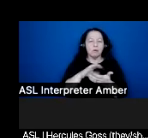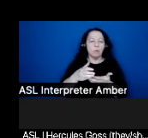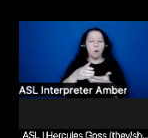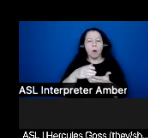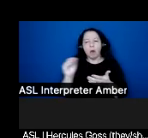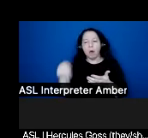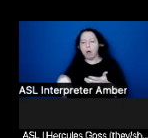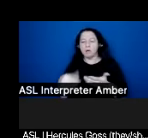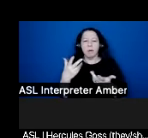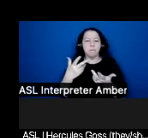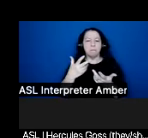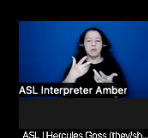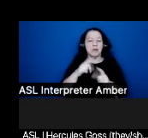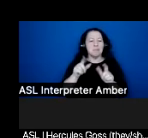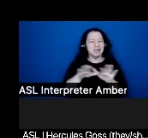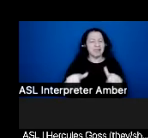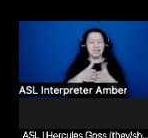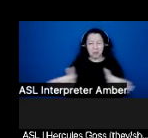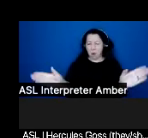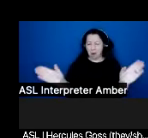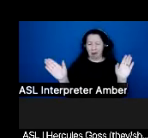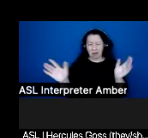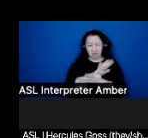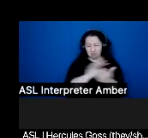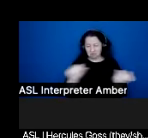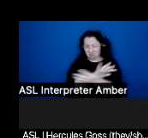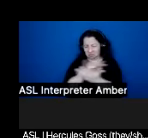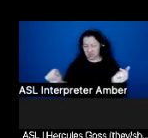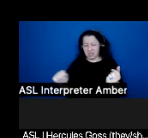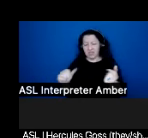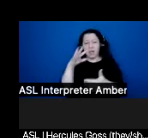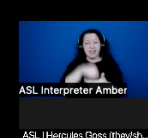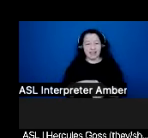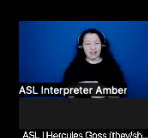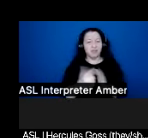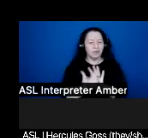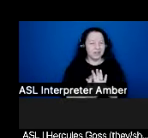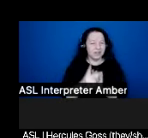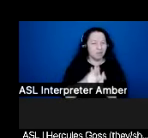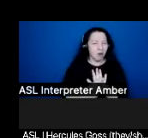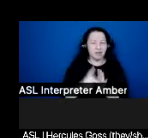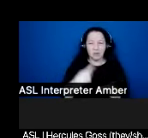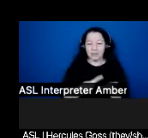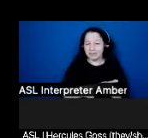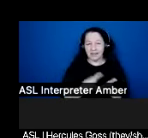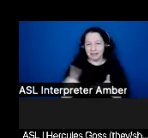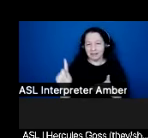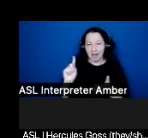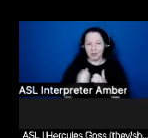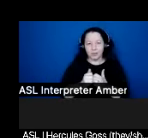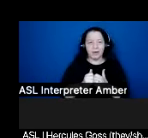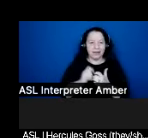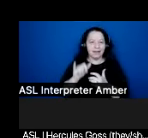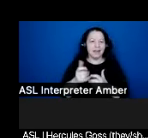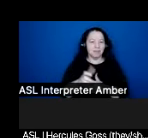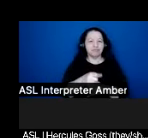right? Woven into policies, like what we discussed last week with assimilation. And that's what we're fighting, right?